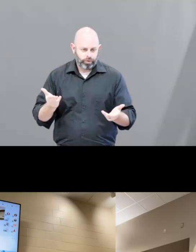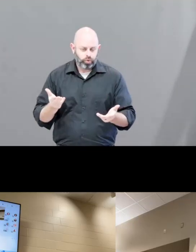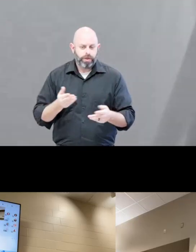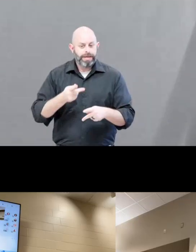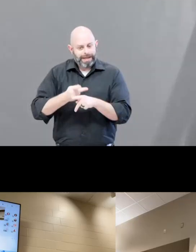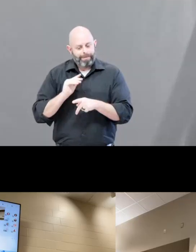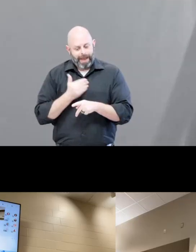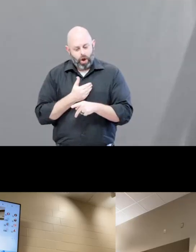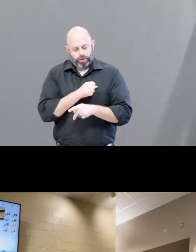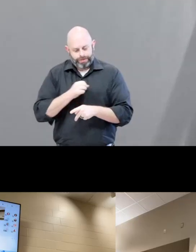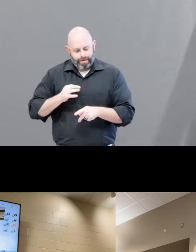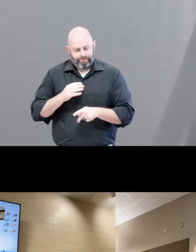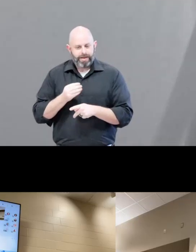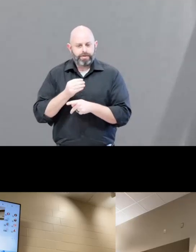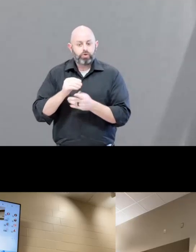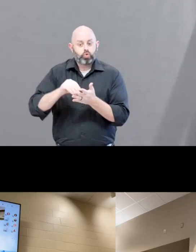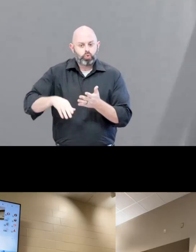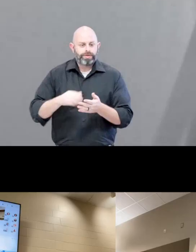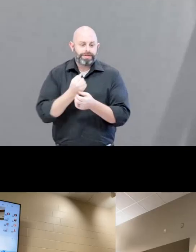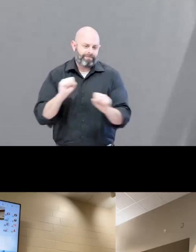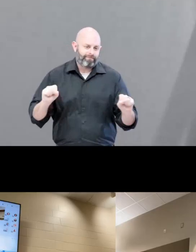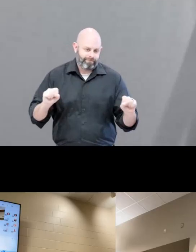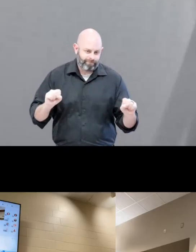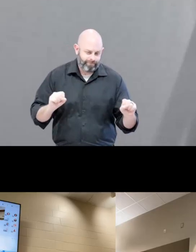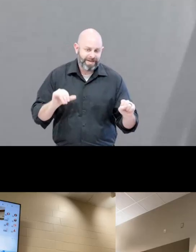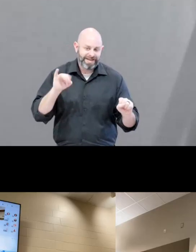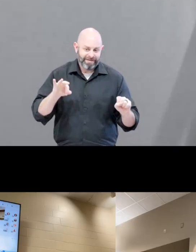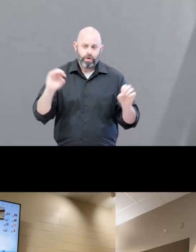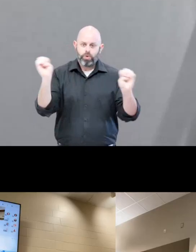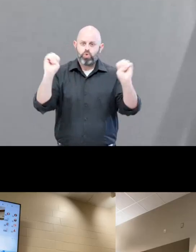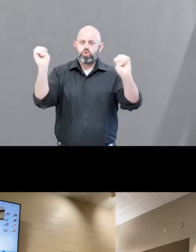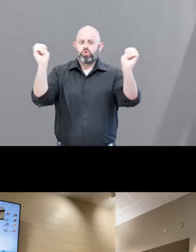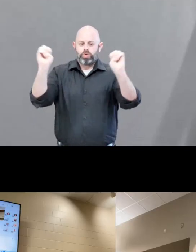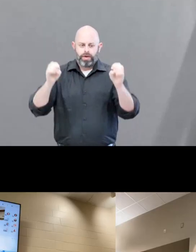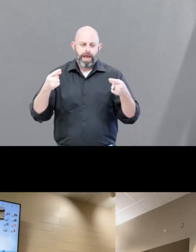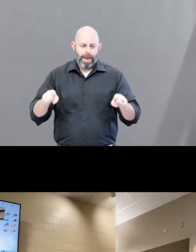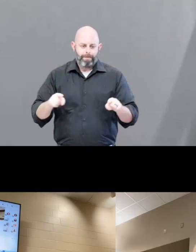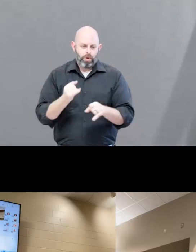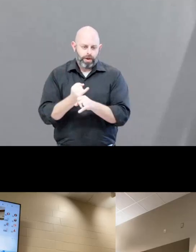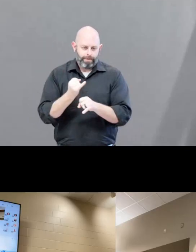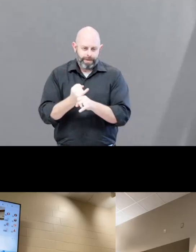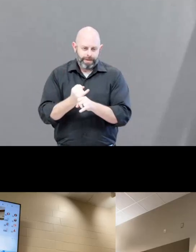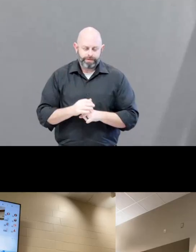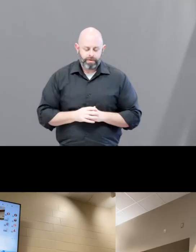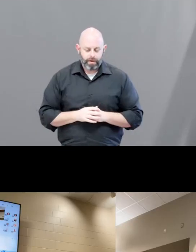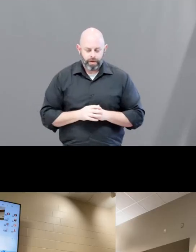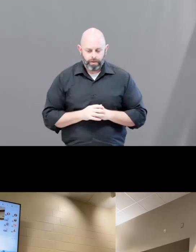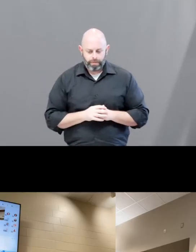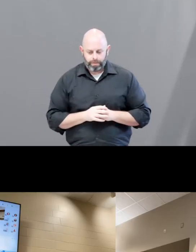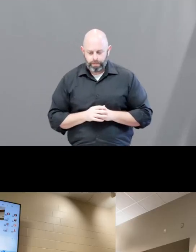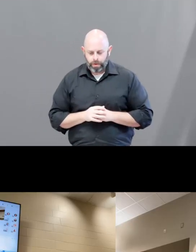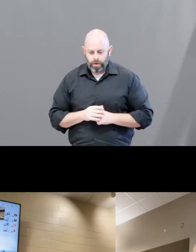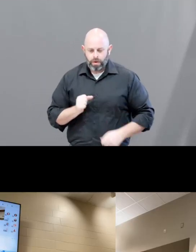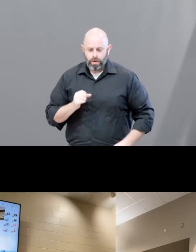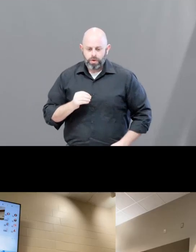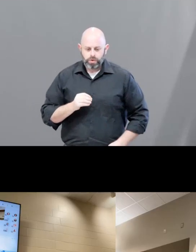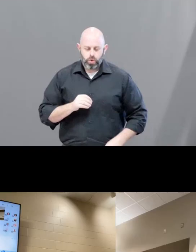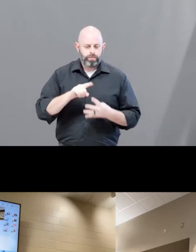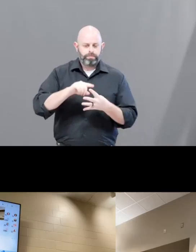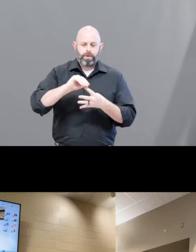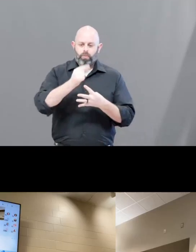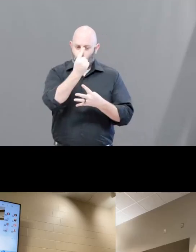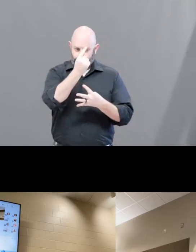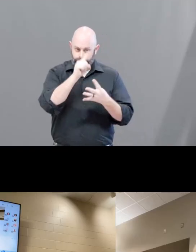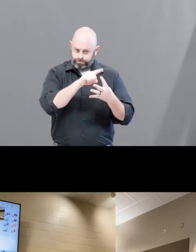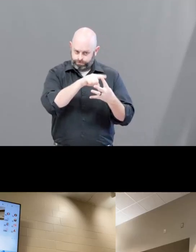our staff and our students safe if there was an emergency on campus. And so that was our